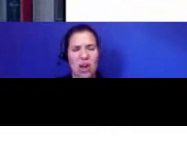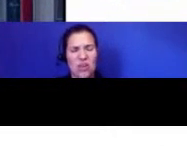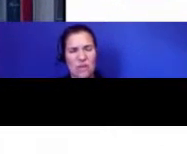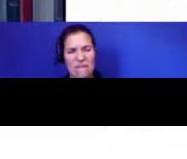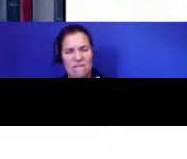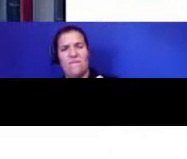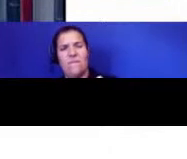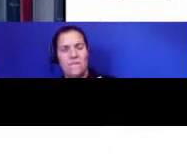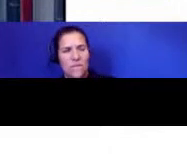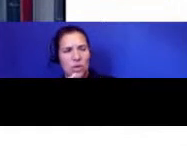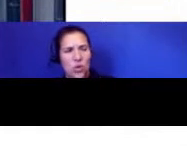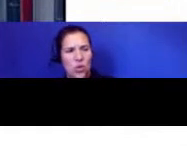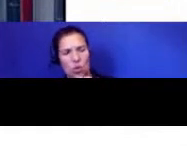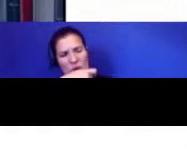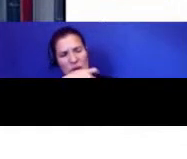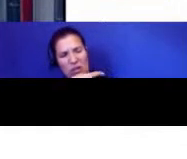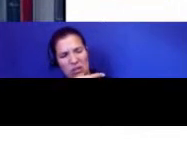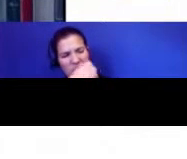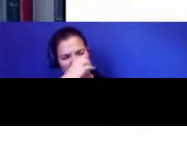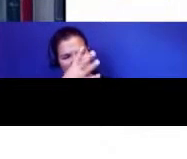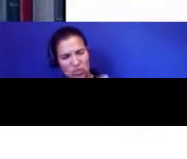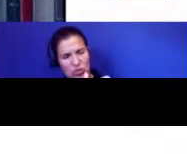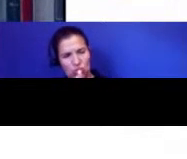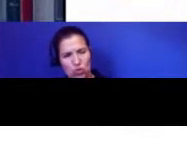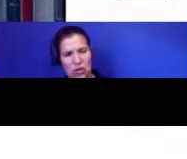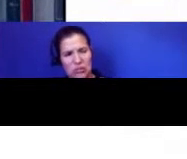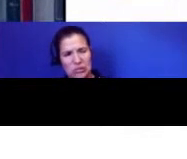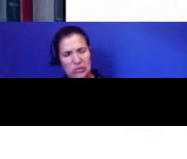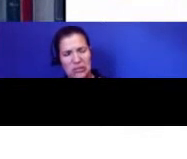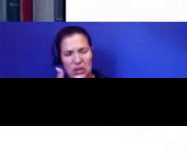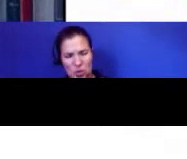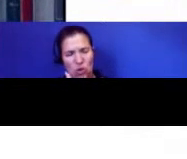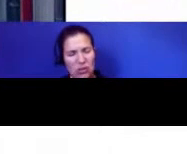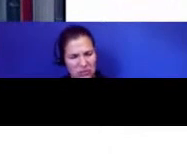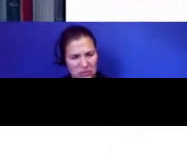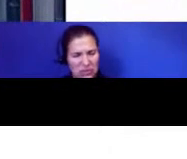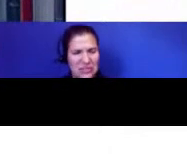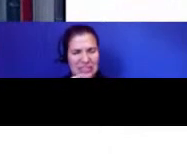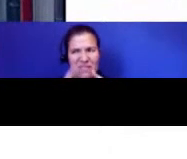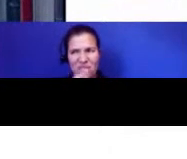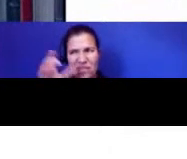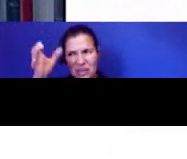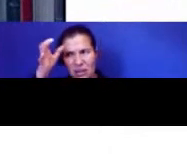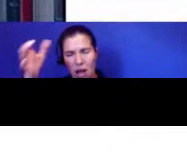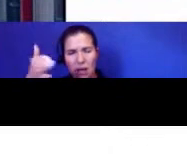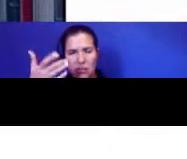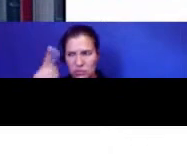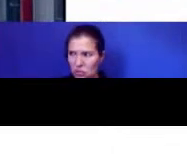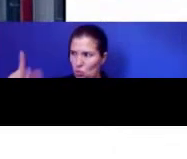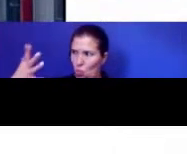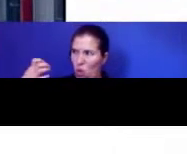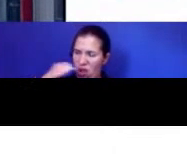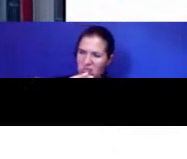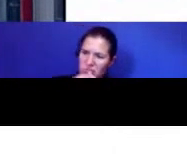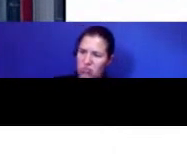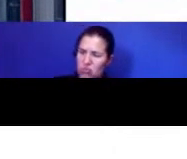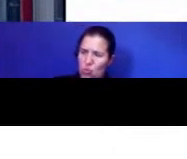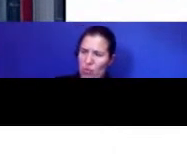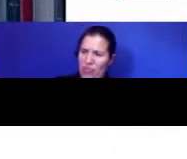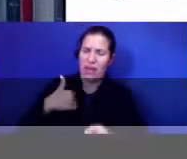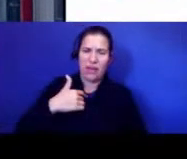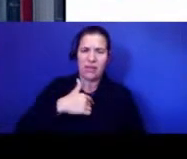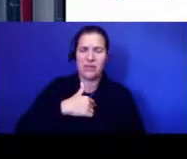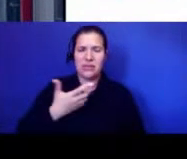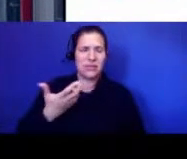detection. We've tried to disavow CRT and a host of concepts that extremists want to paint us all with.